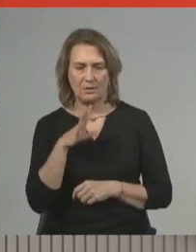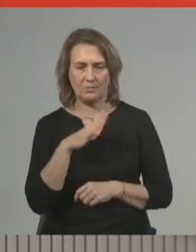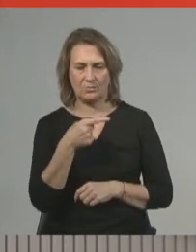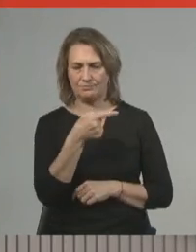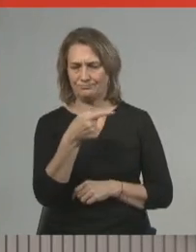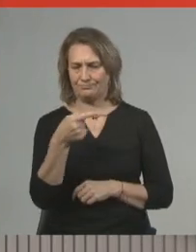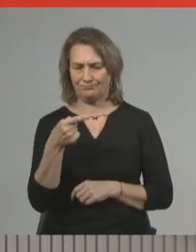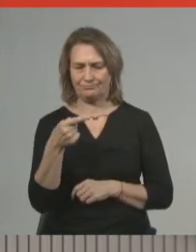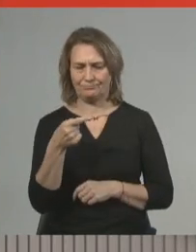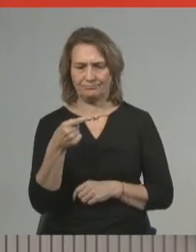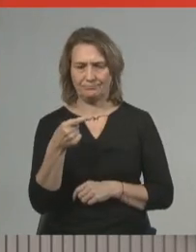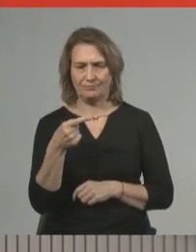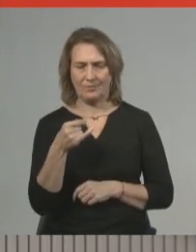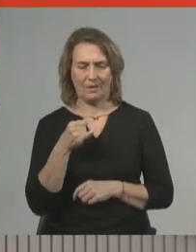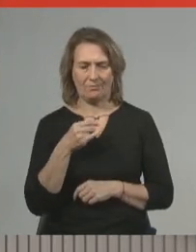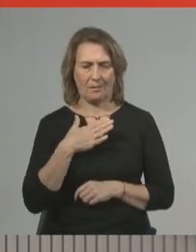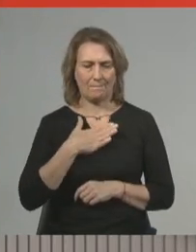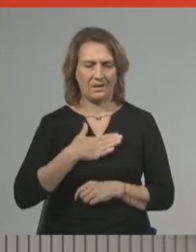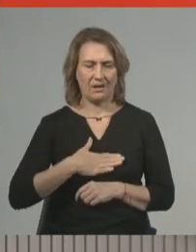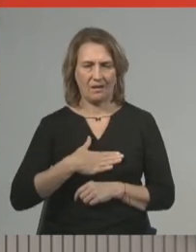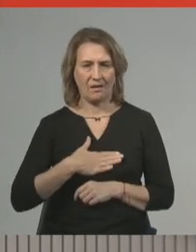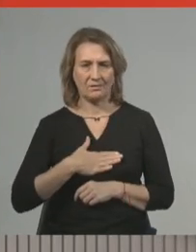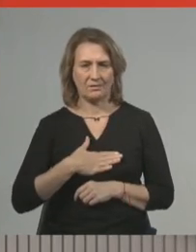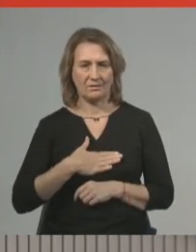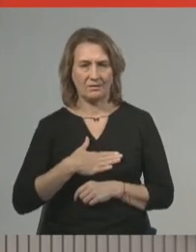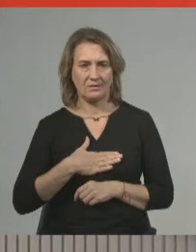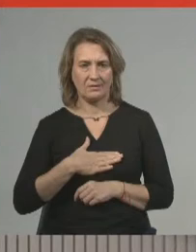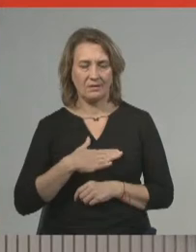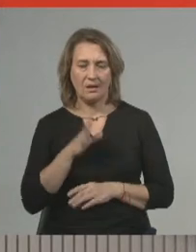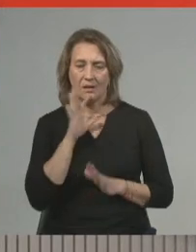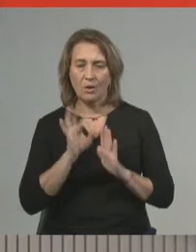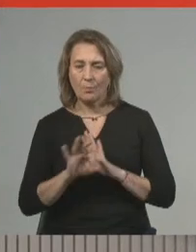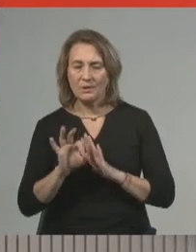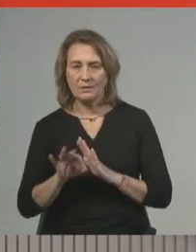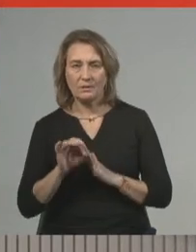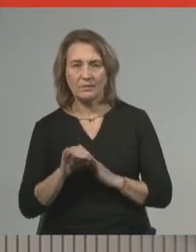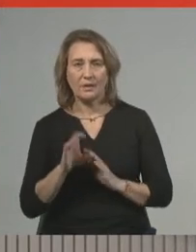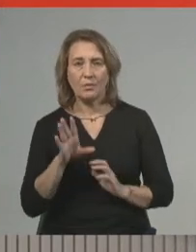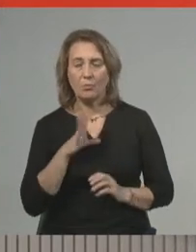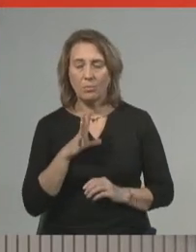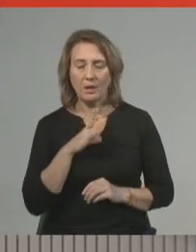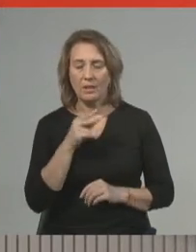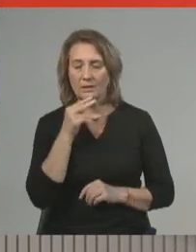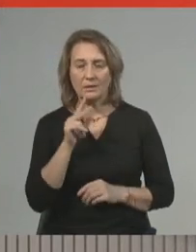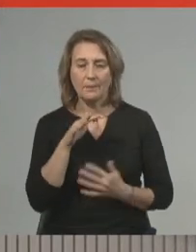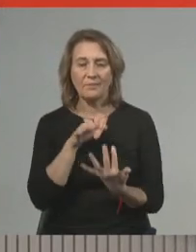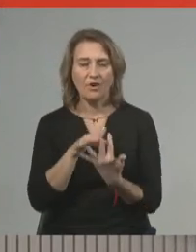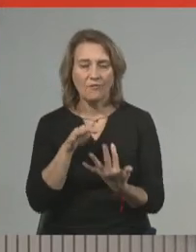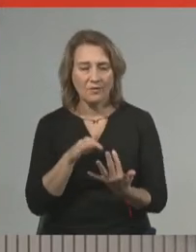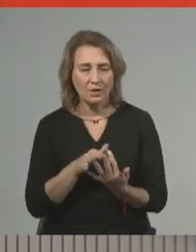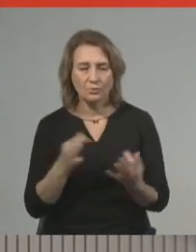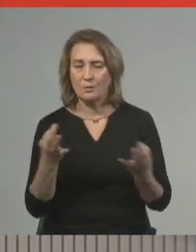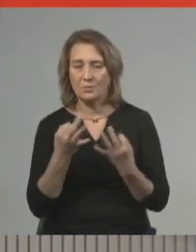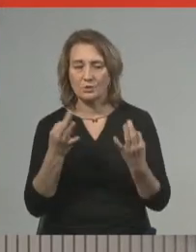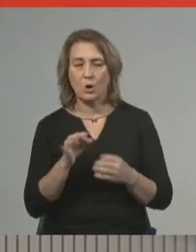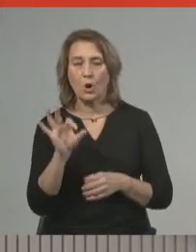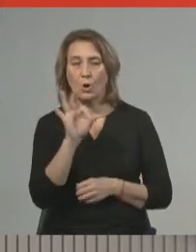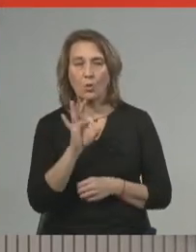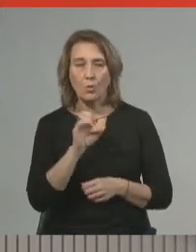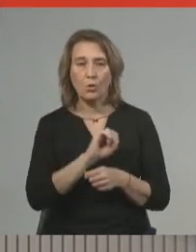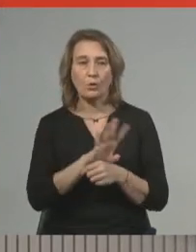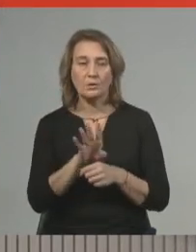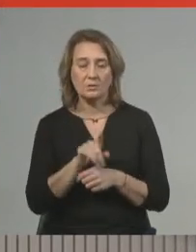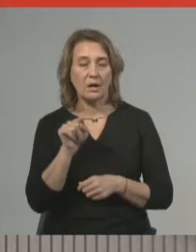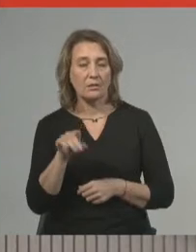there were a lot of negative comments a lot of negative feedback to our research so our research was not about the